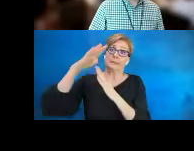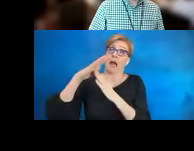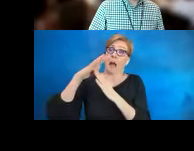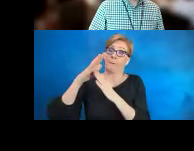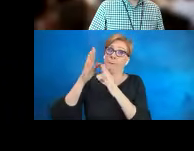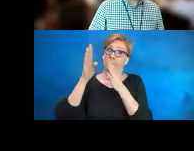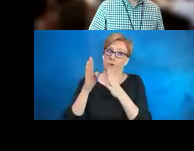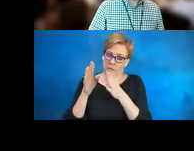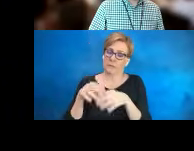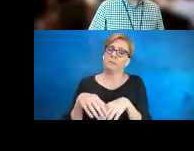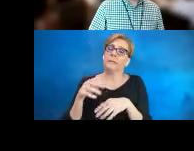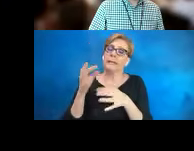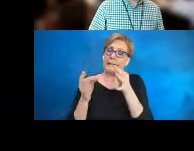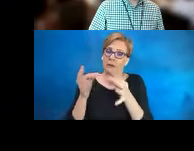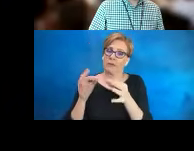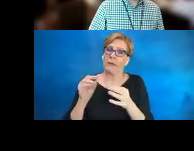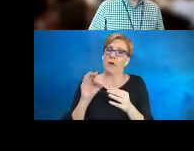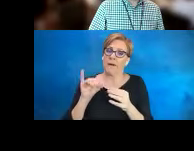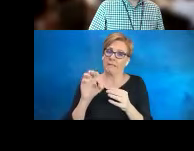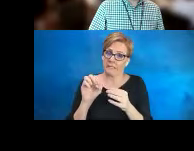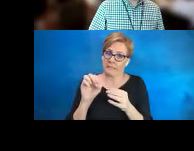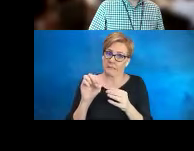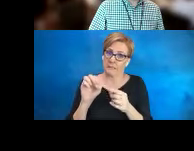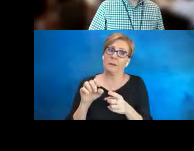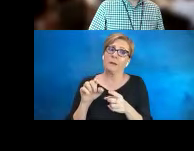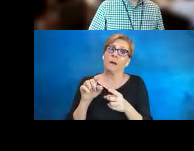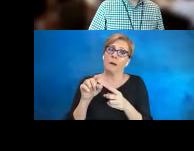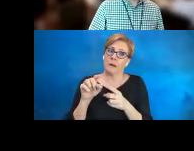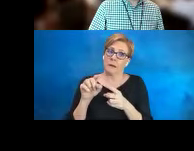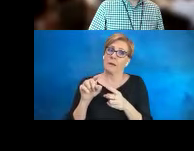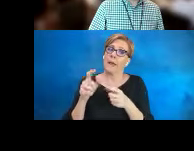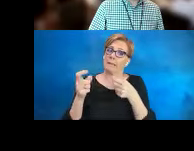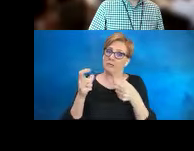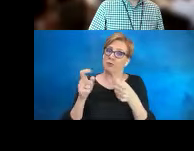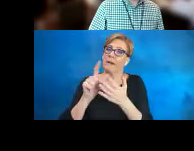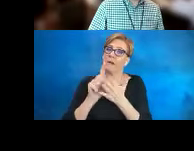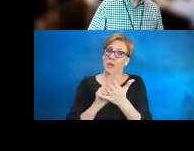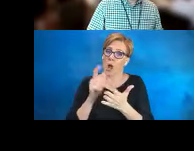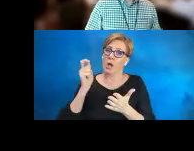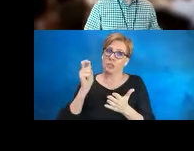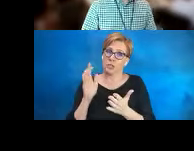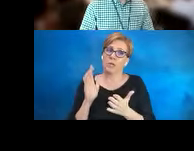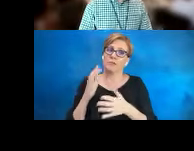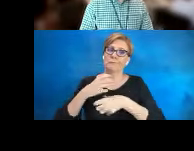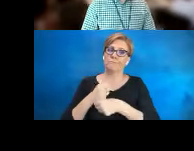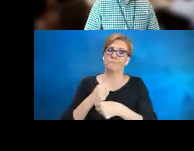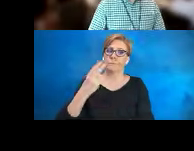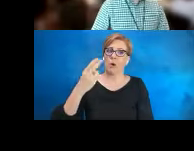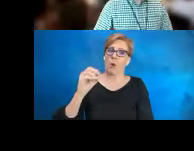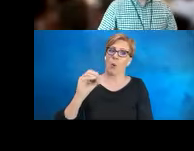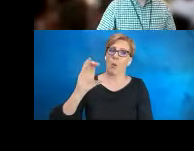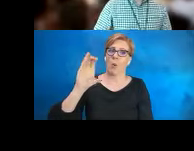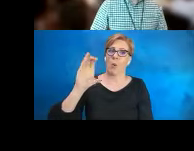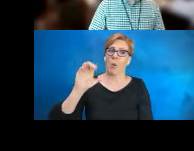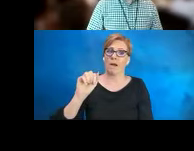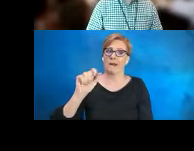the Hearing Office Chief Administrative Law Judge, or HOCALJ. There are thousands of acronyms that